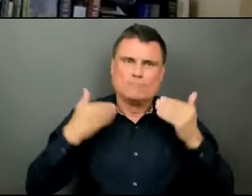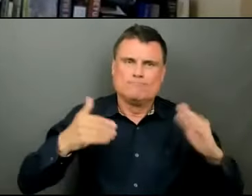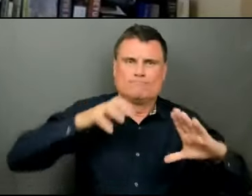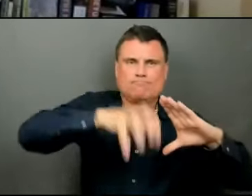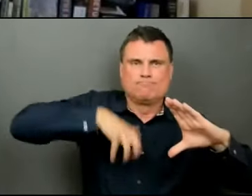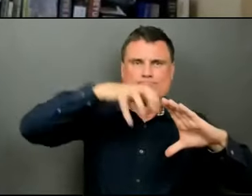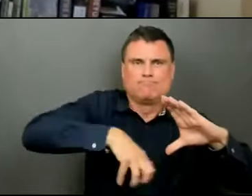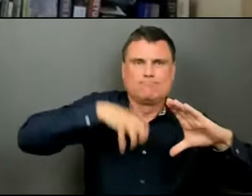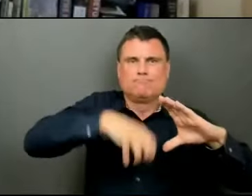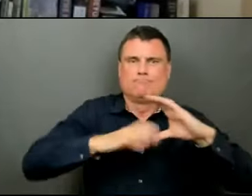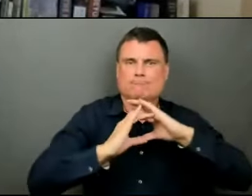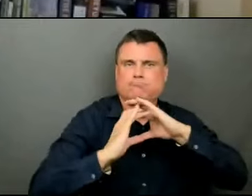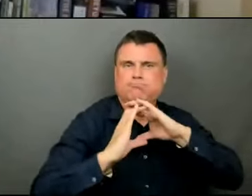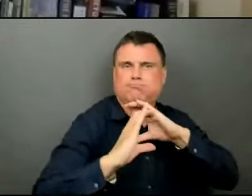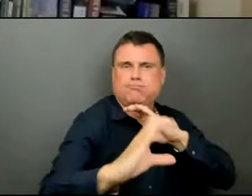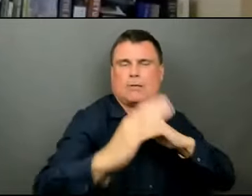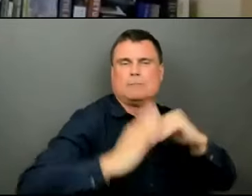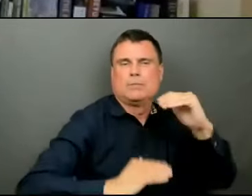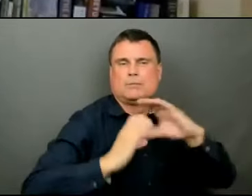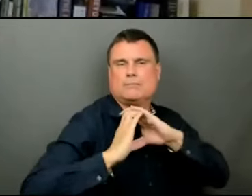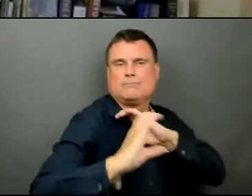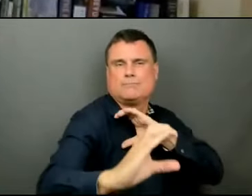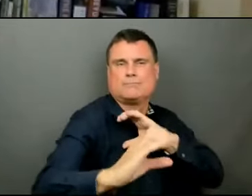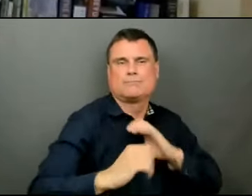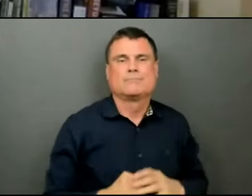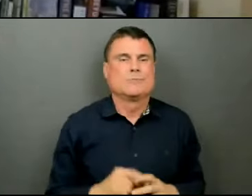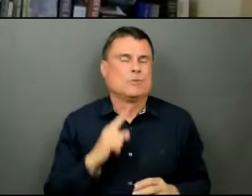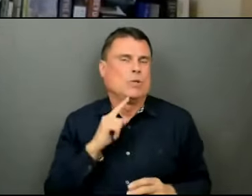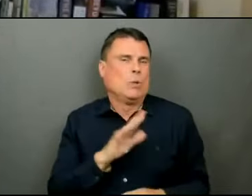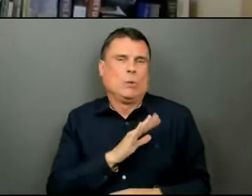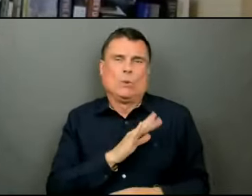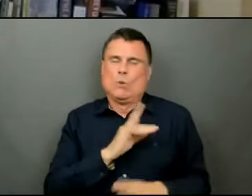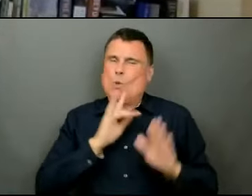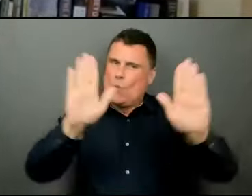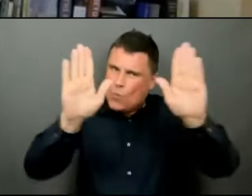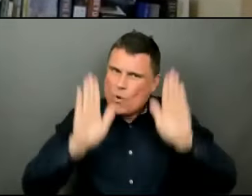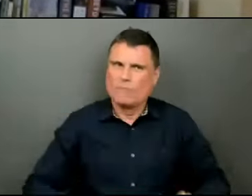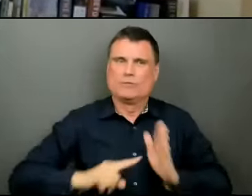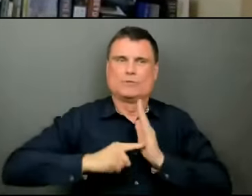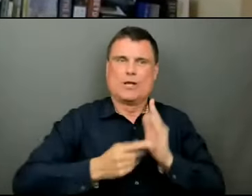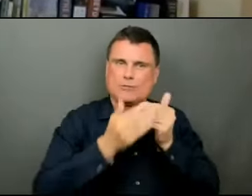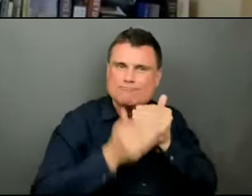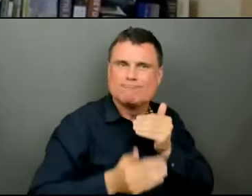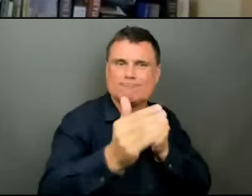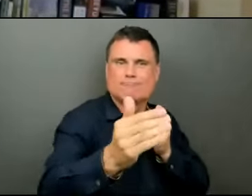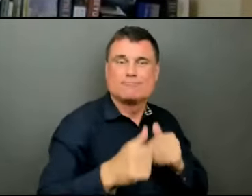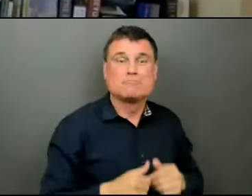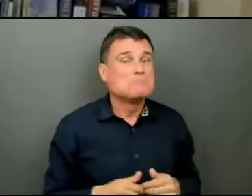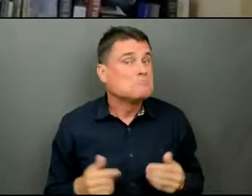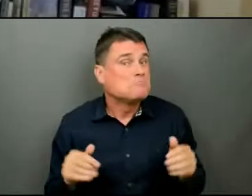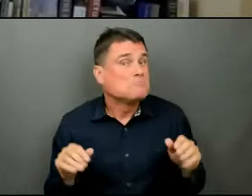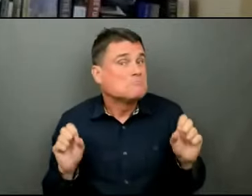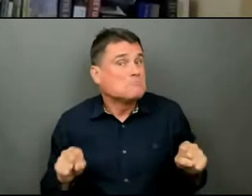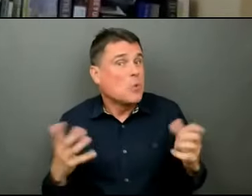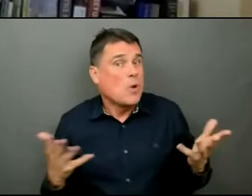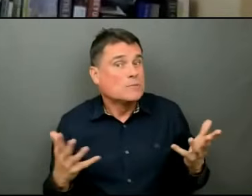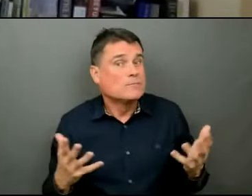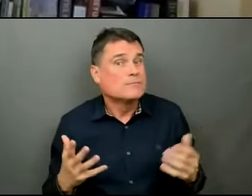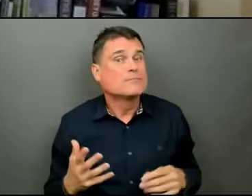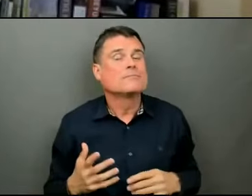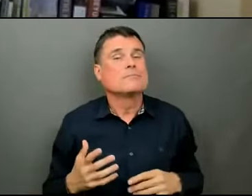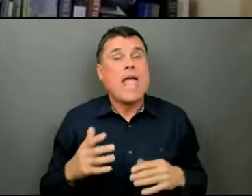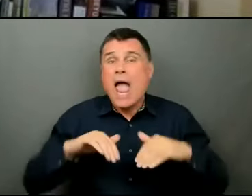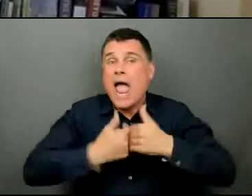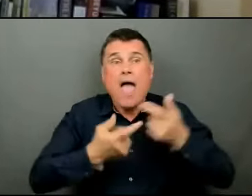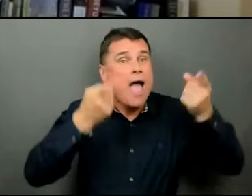is, off to a great start today. It's only possible because of our strong partnership and the work